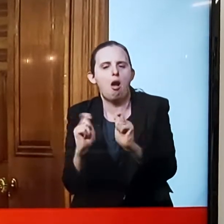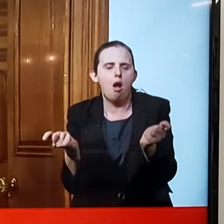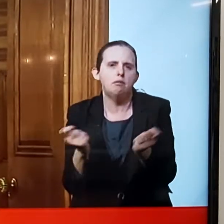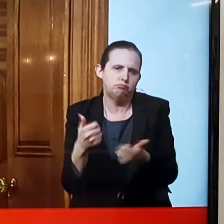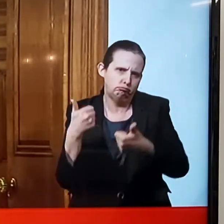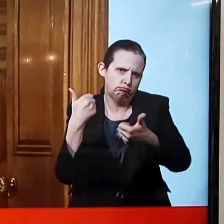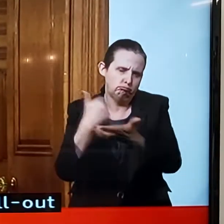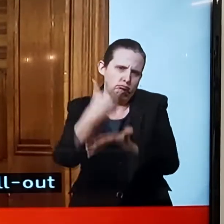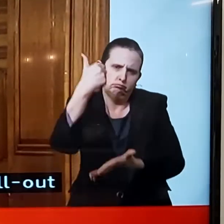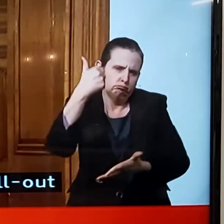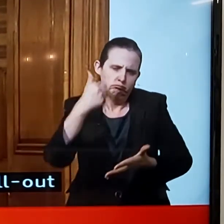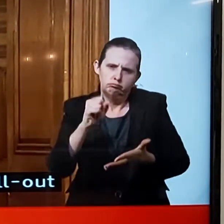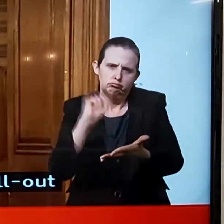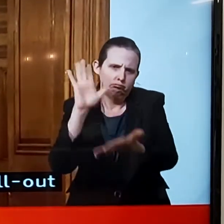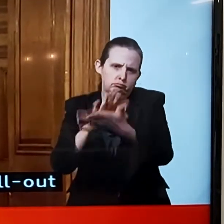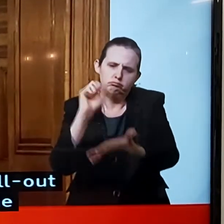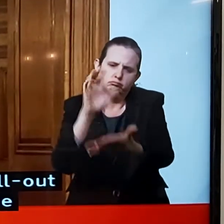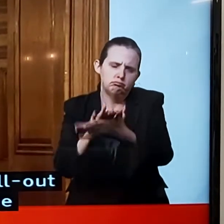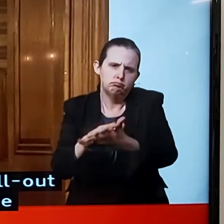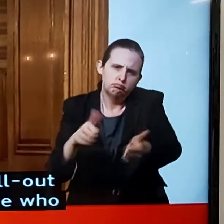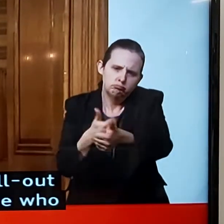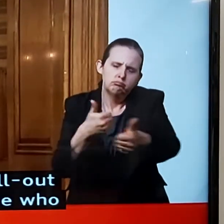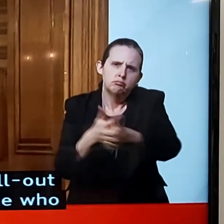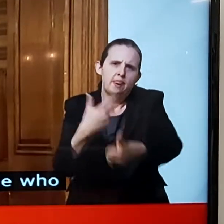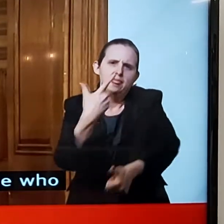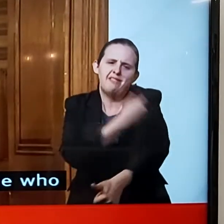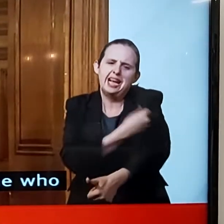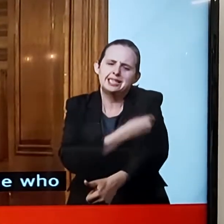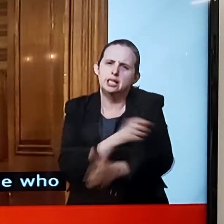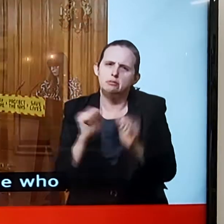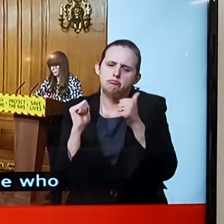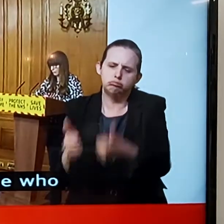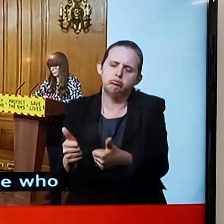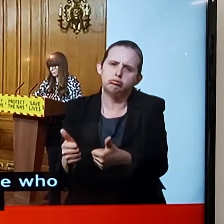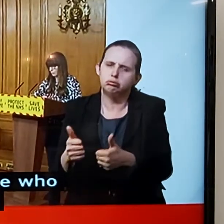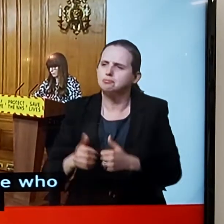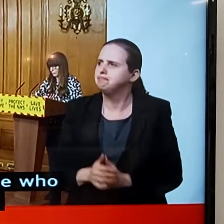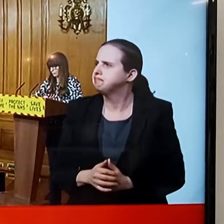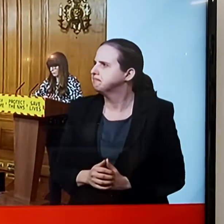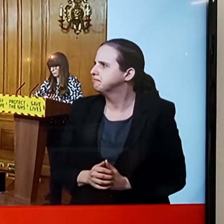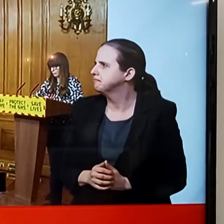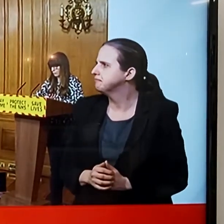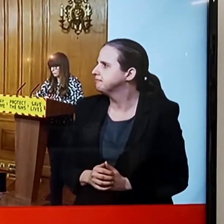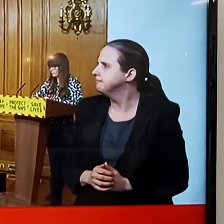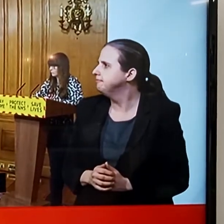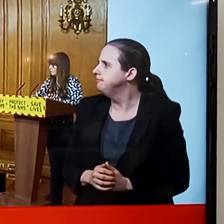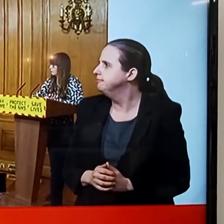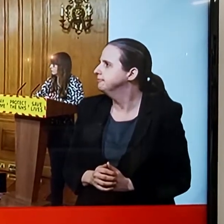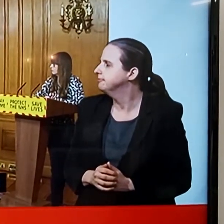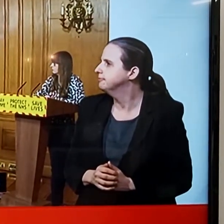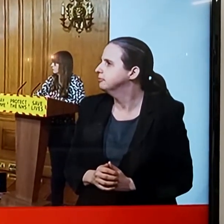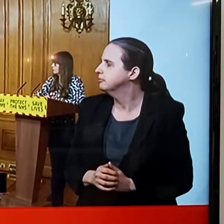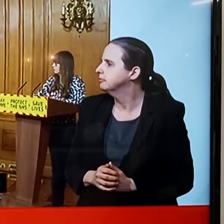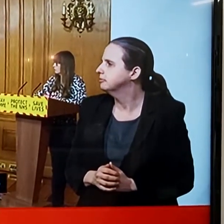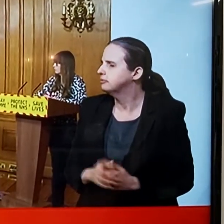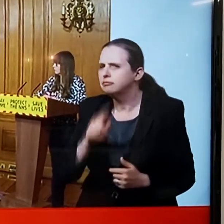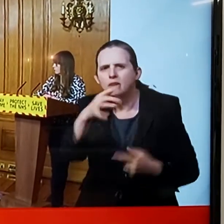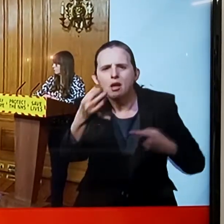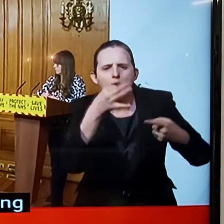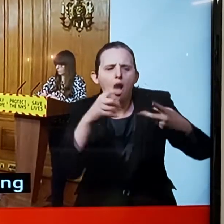frankly absolutely brilliant in supporting the science on this one. And on the first question, I'm going to turn